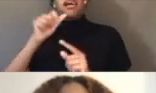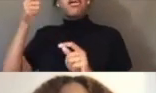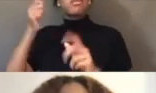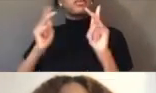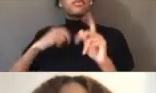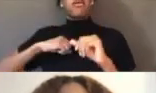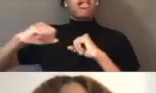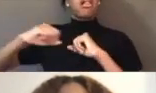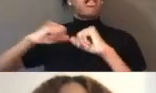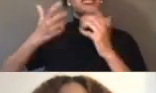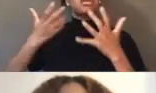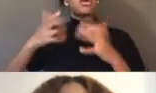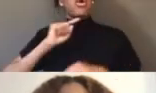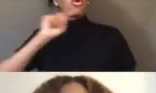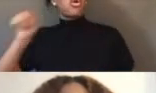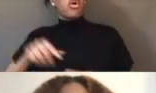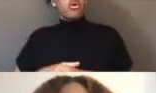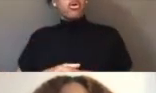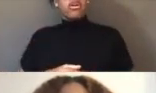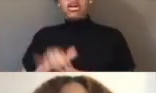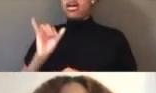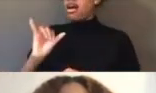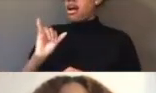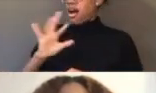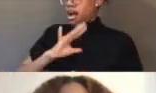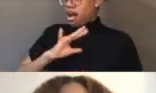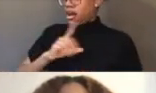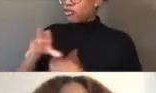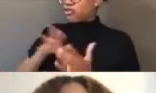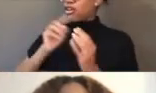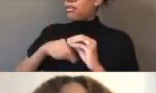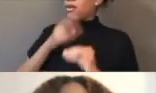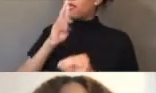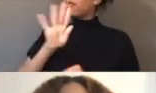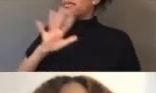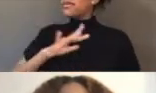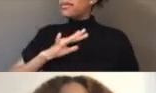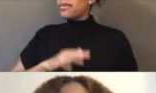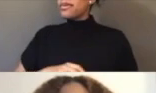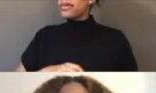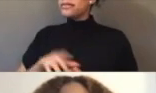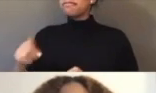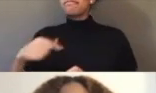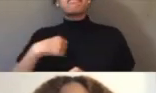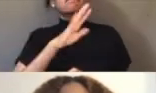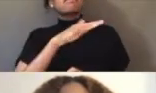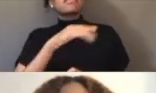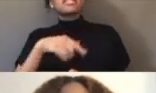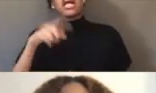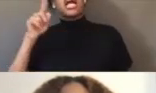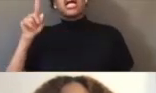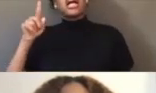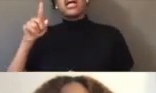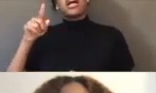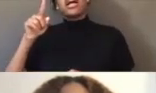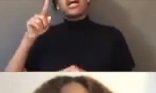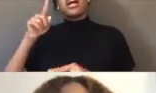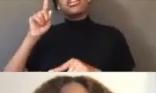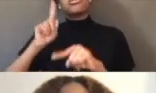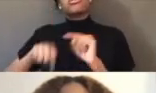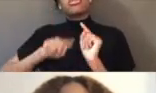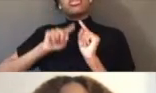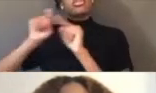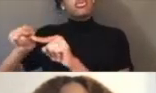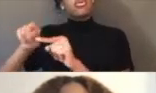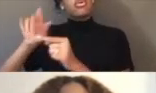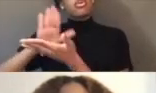shouldn't have been there that day. I frowned and looked him in his eyes. Why not? What do you mean? Everyone stared at me